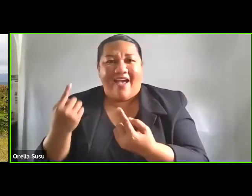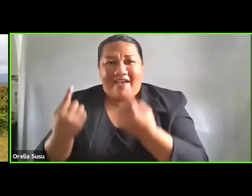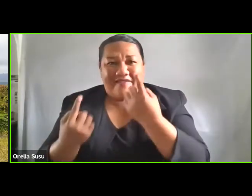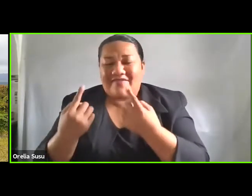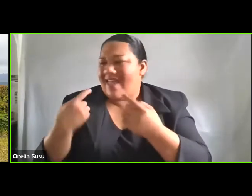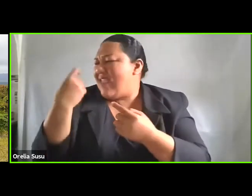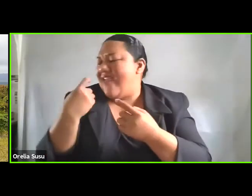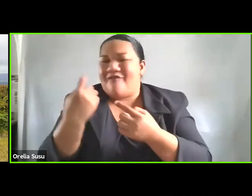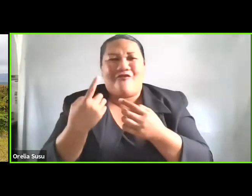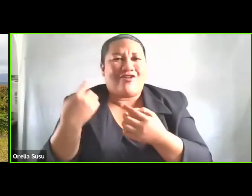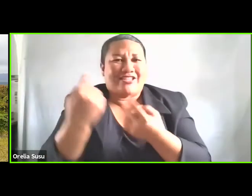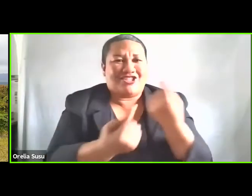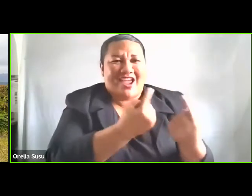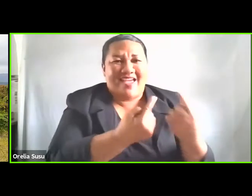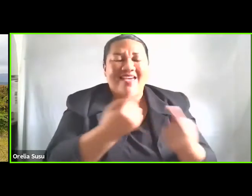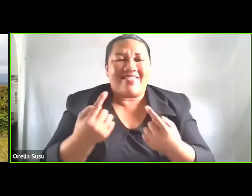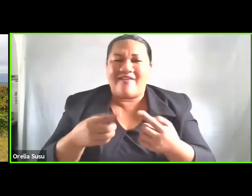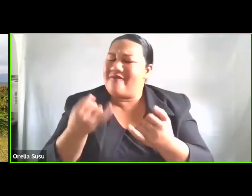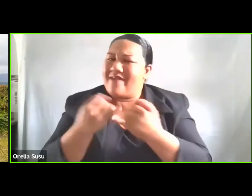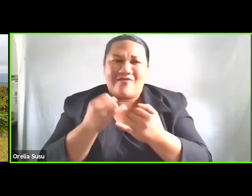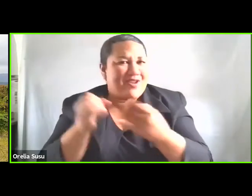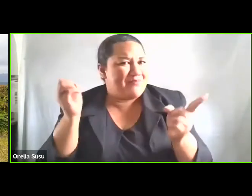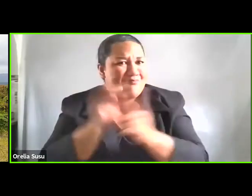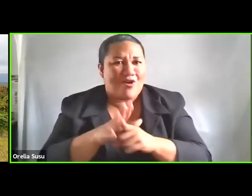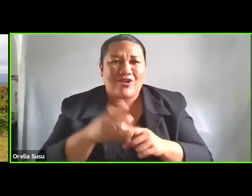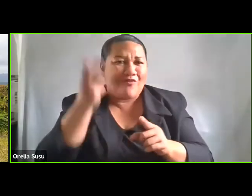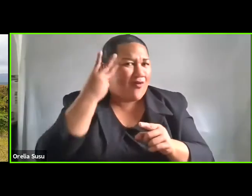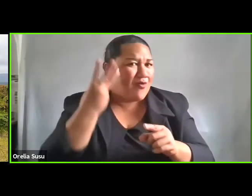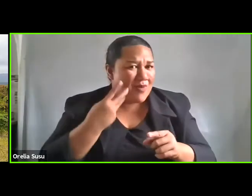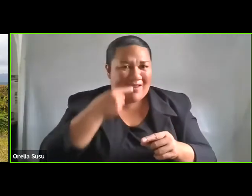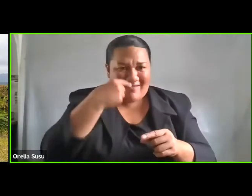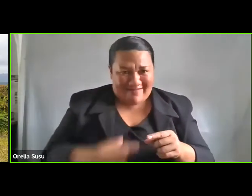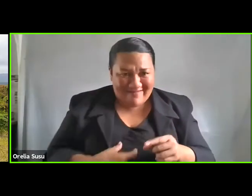and why it is important in all women's personal growth